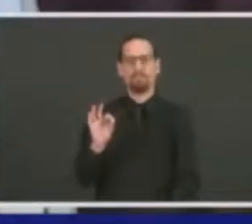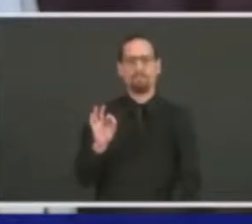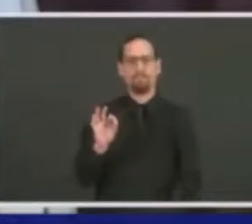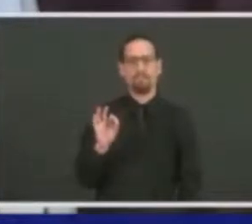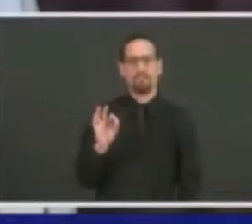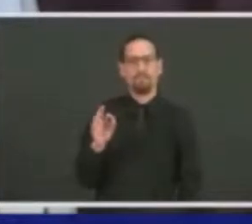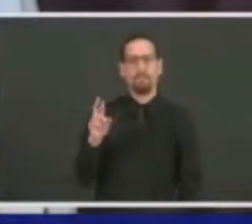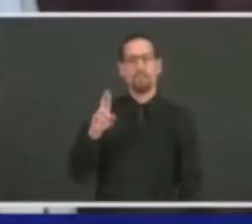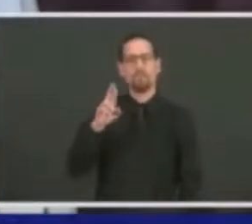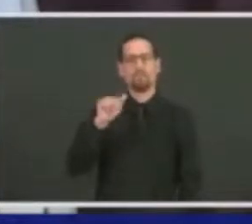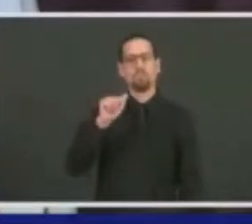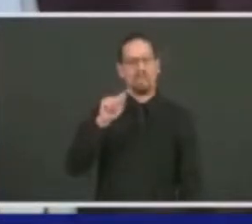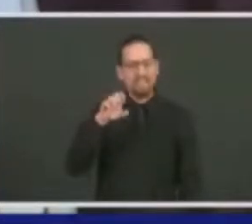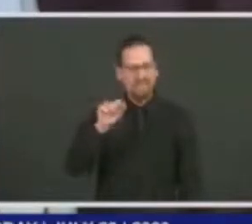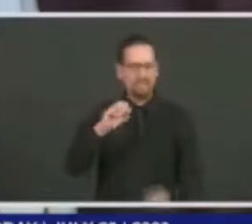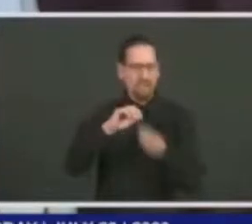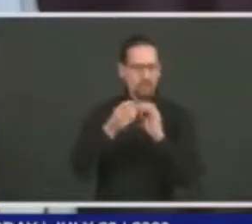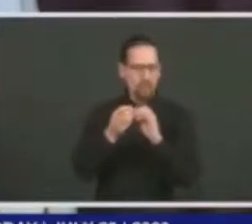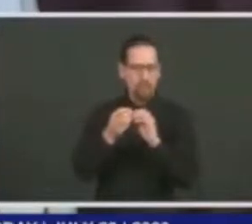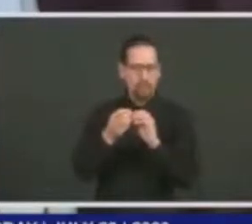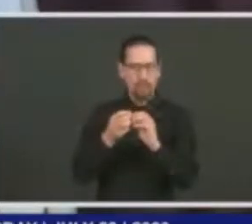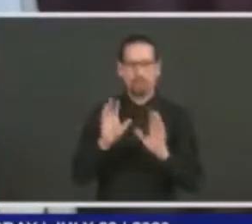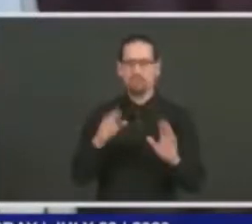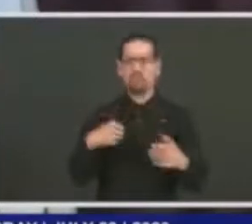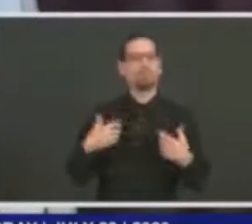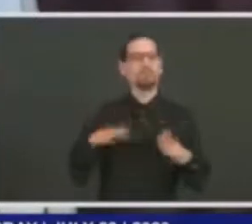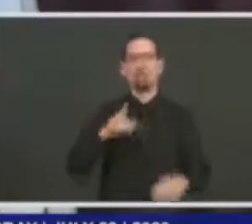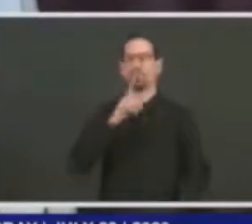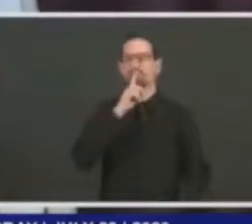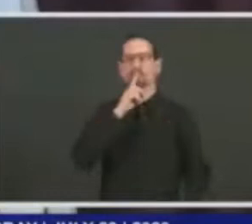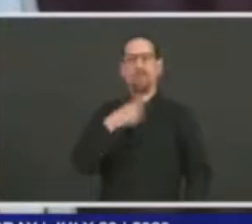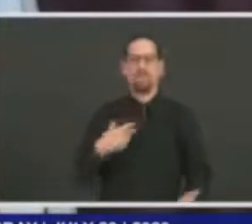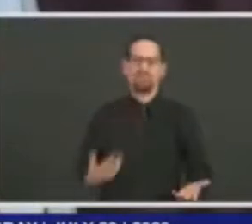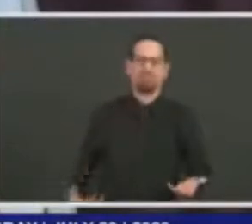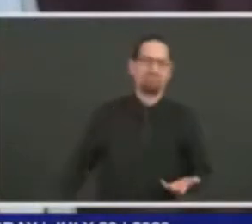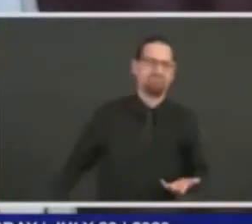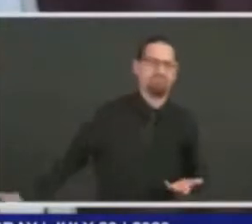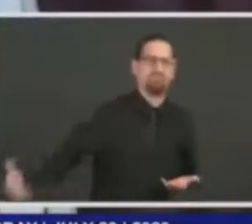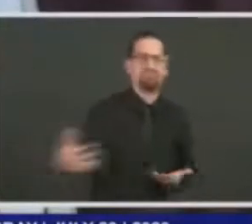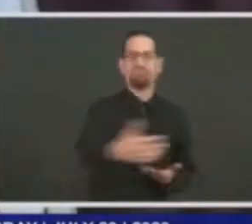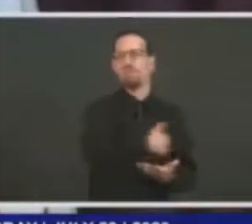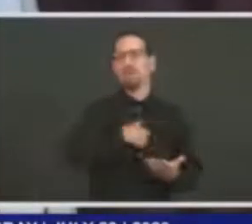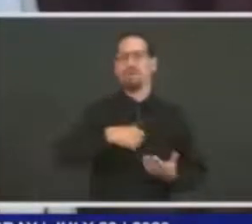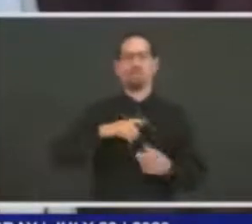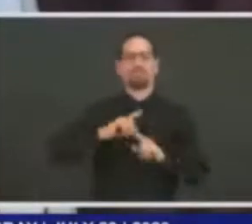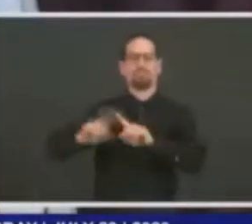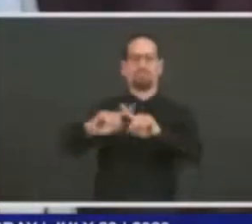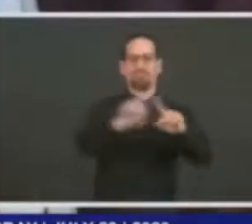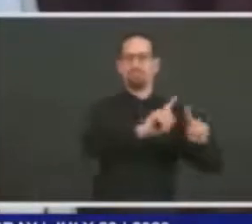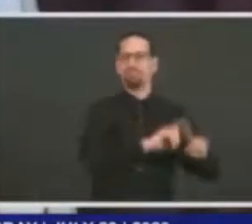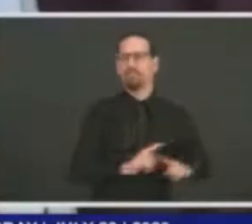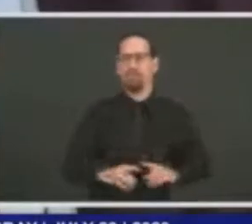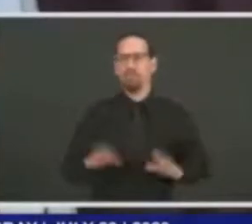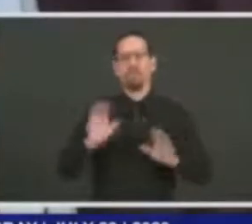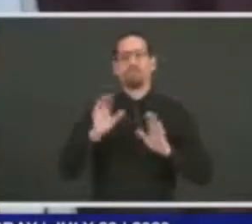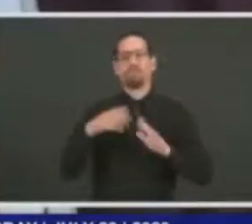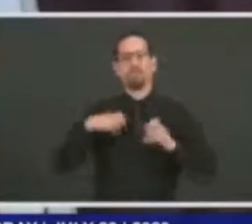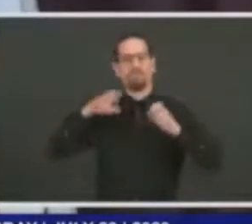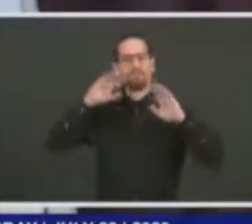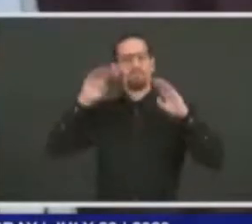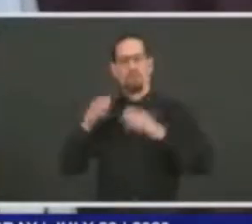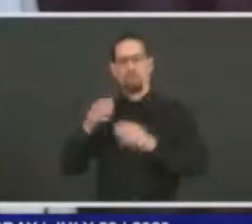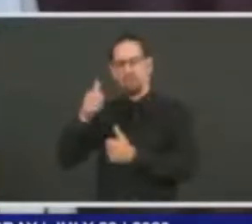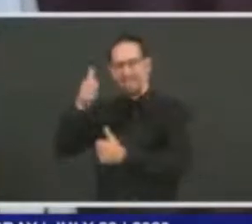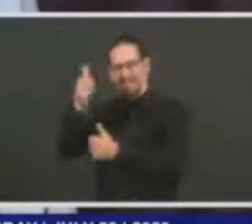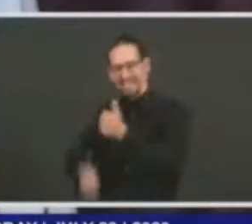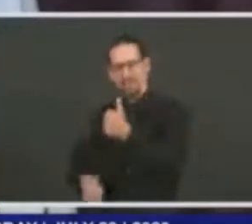each city and municipality has gone through its own journey. We will be looking at